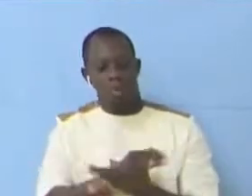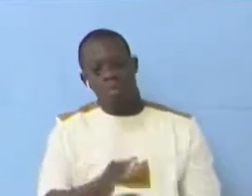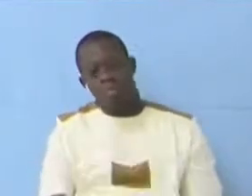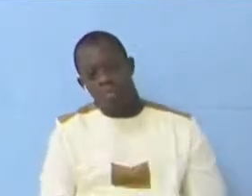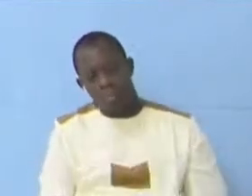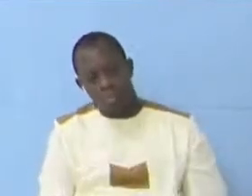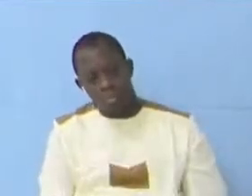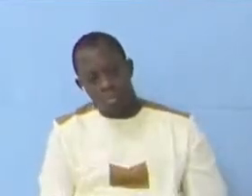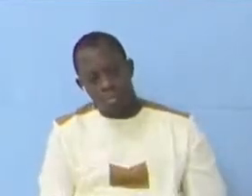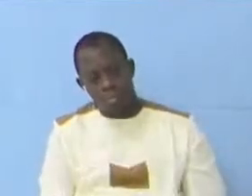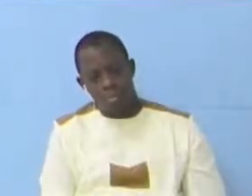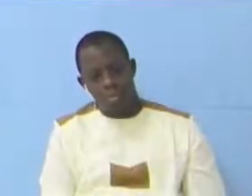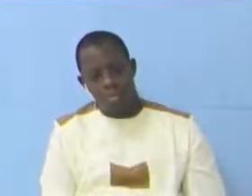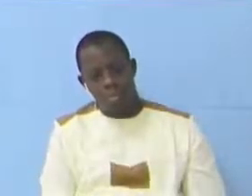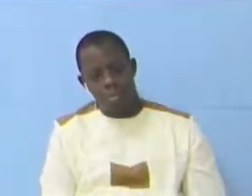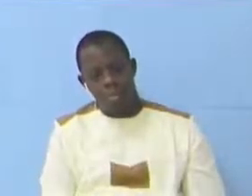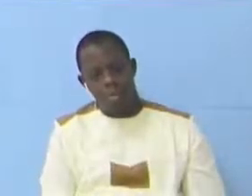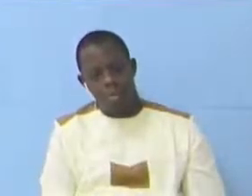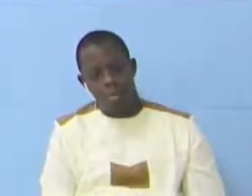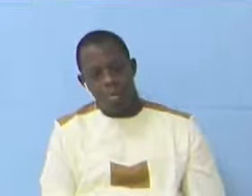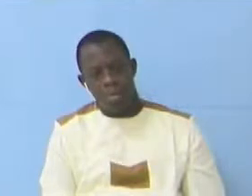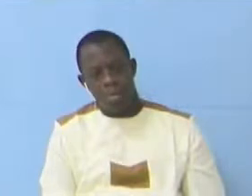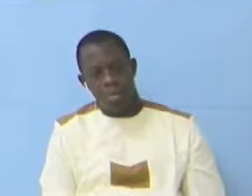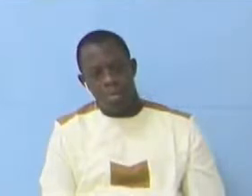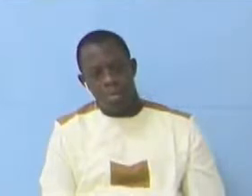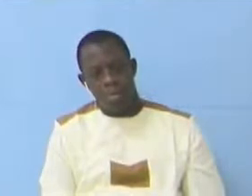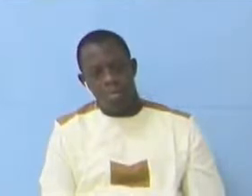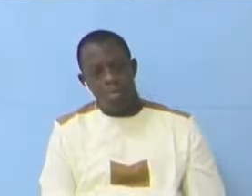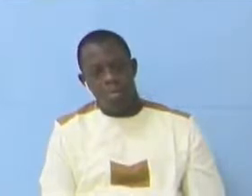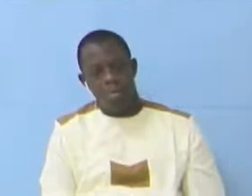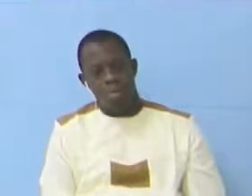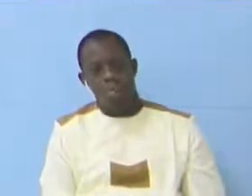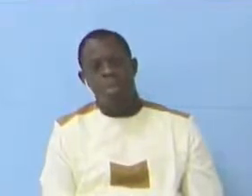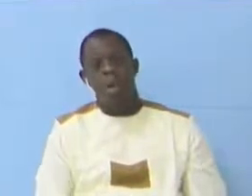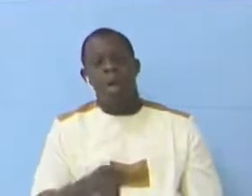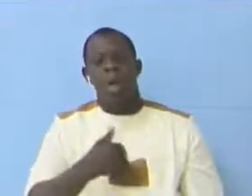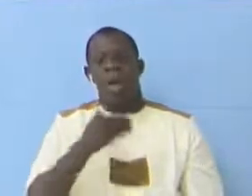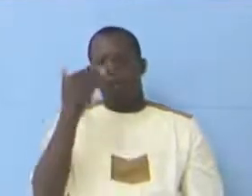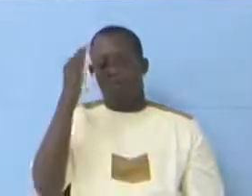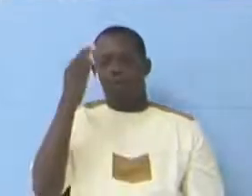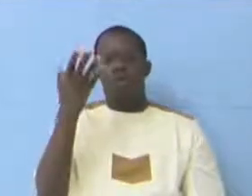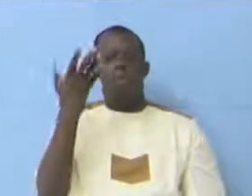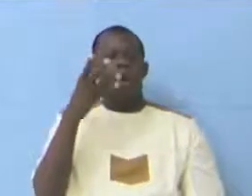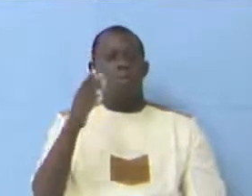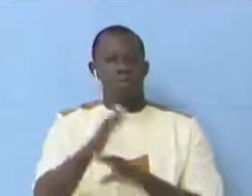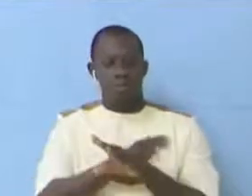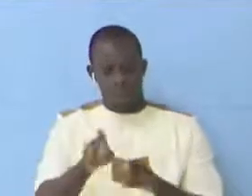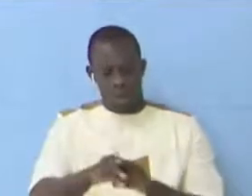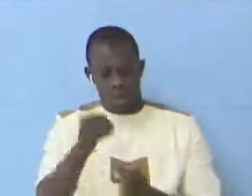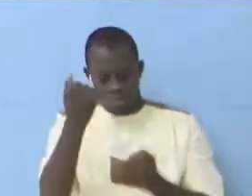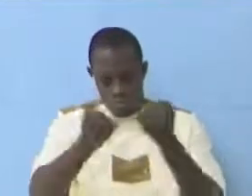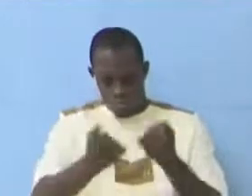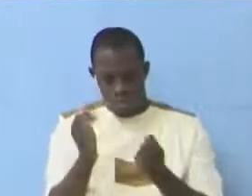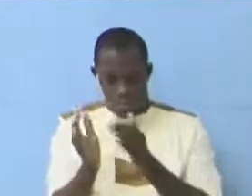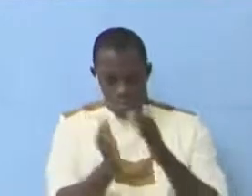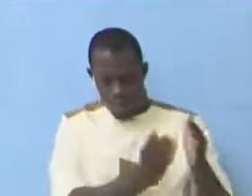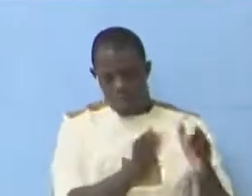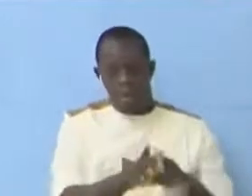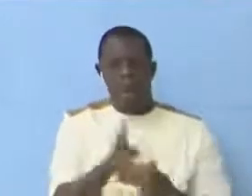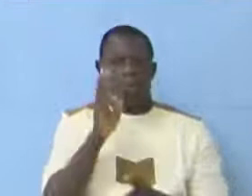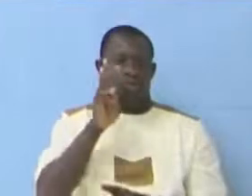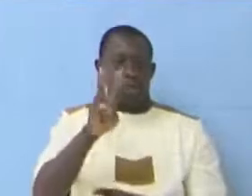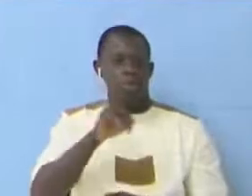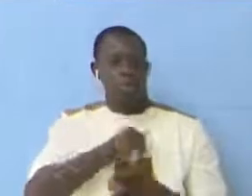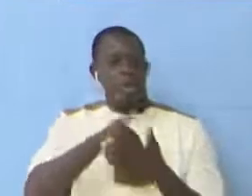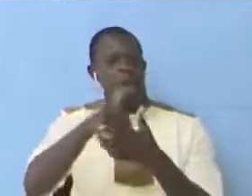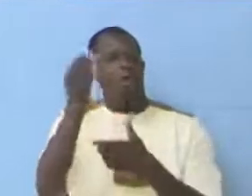So I forgot when I parked my car, I saw him coming out of the vehicle with Nuru Seka and